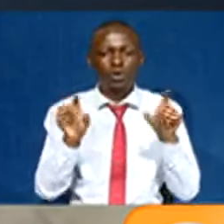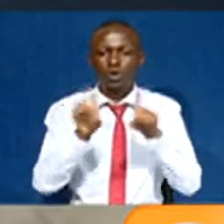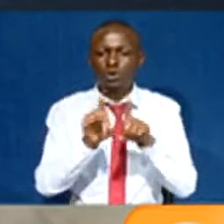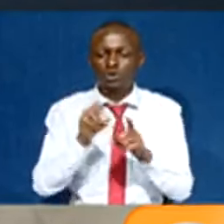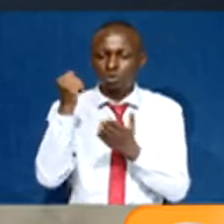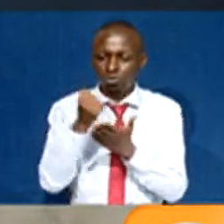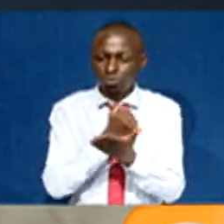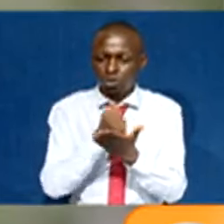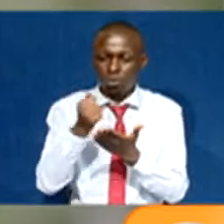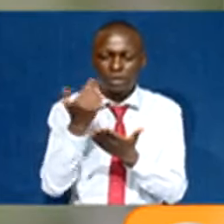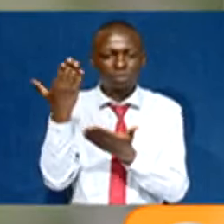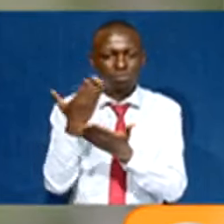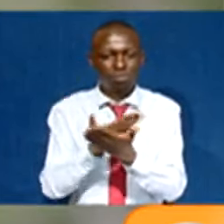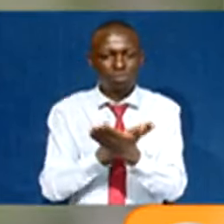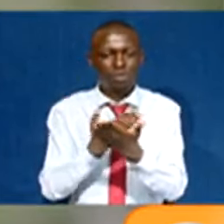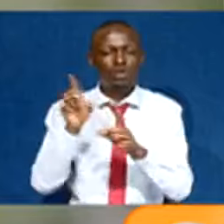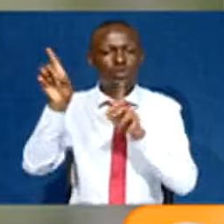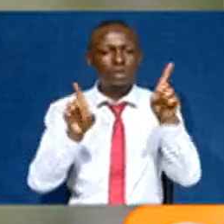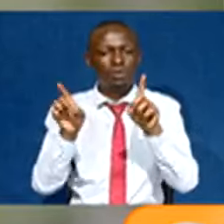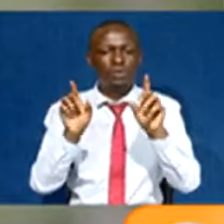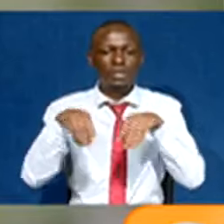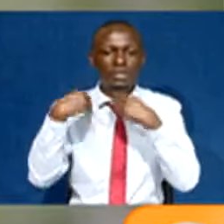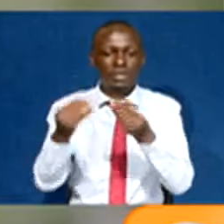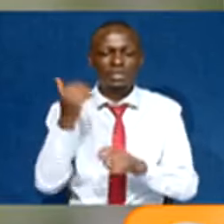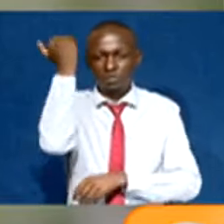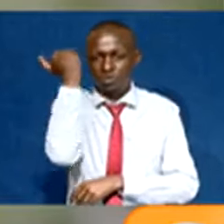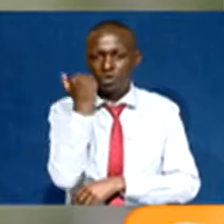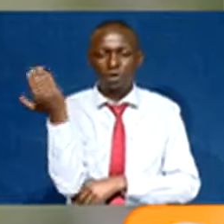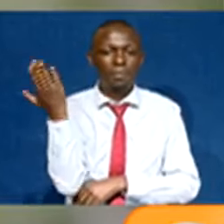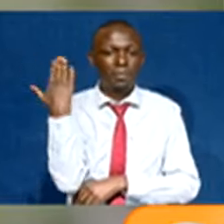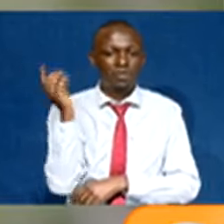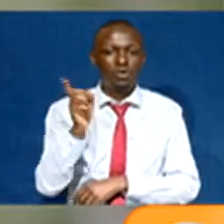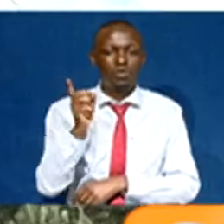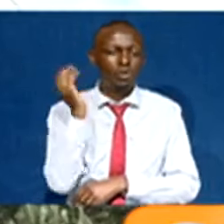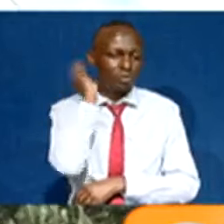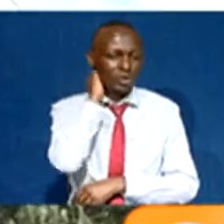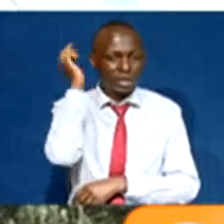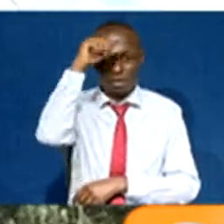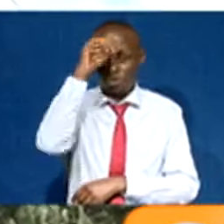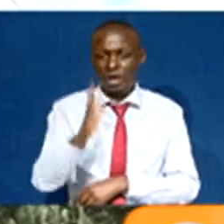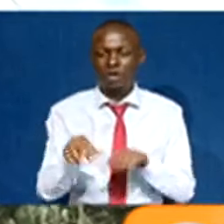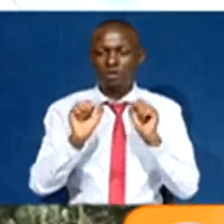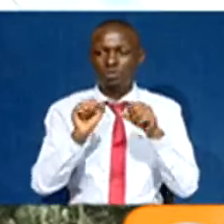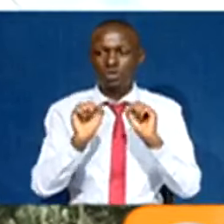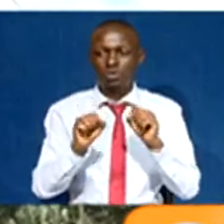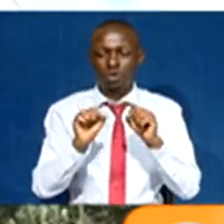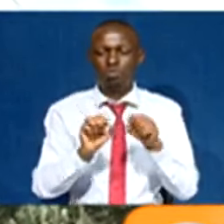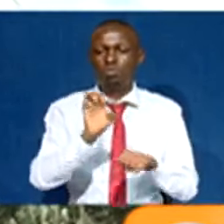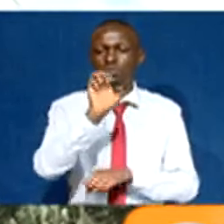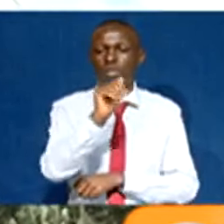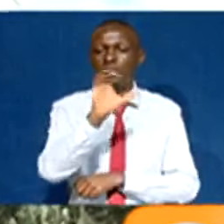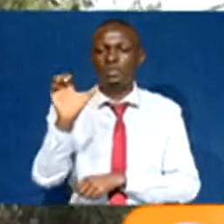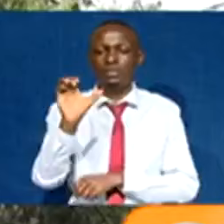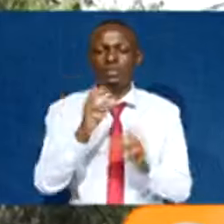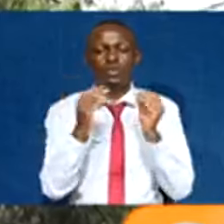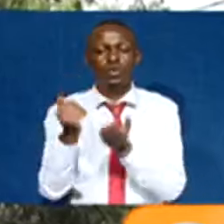travel documents with the court. Meanwhile, former Murang'a Governor Mwangi Wa Iria, who was expected to honor summons by EACC